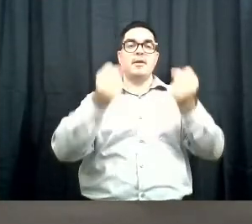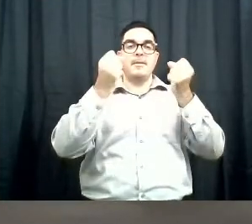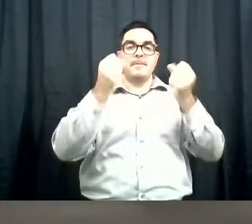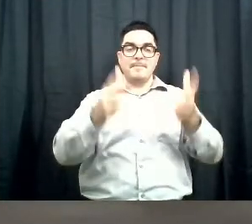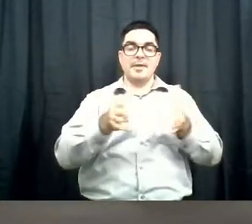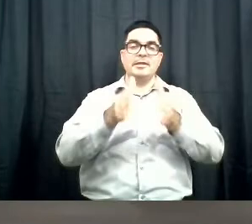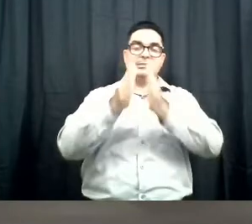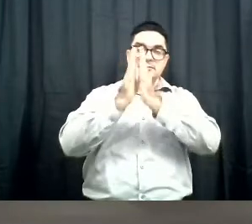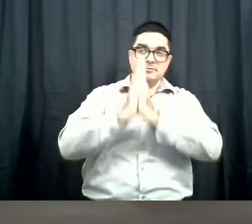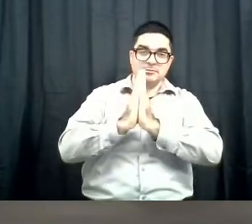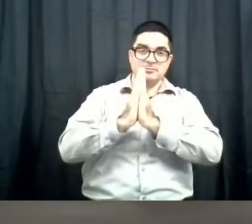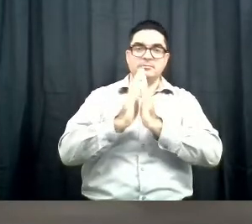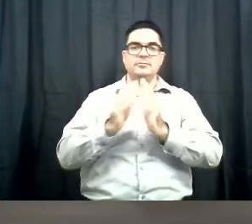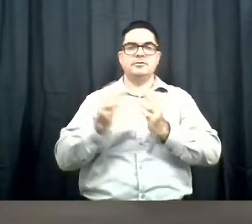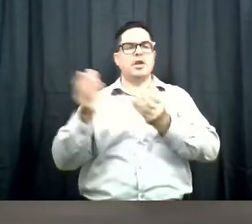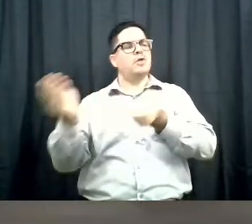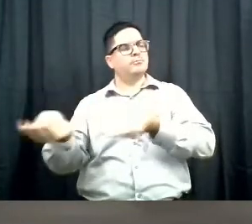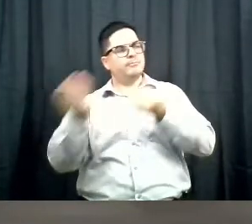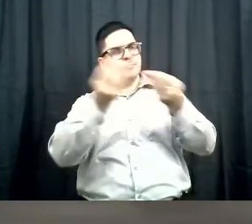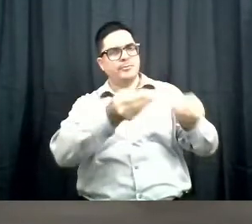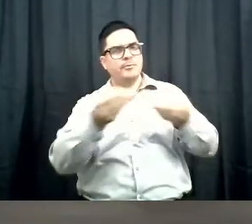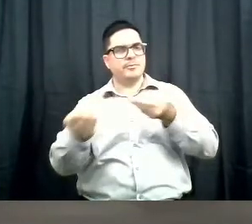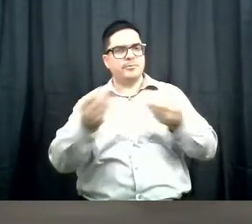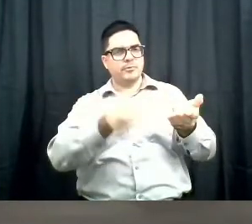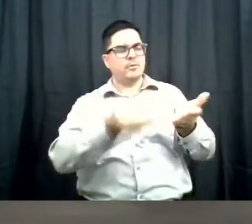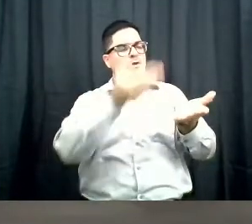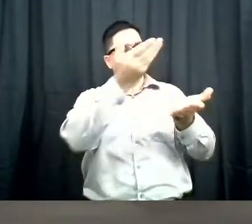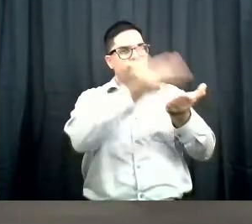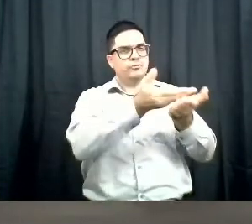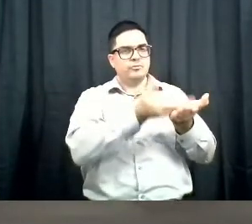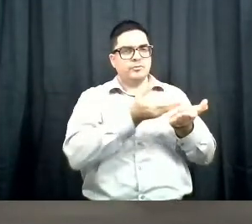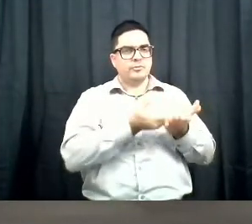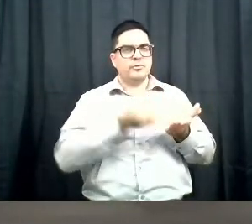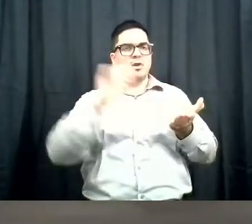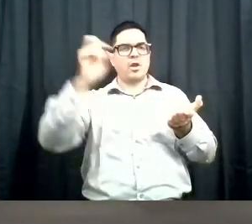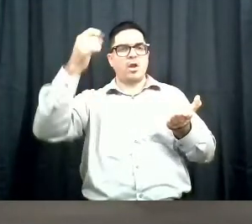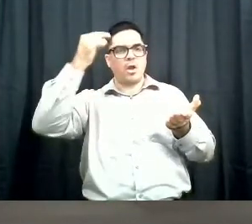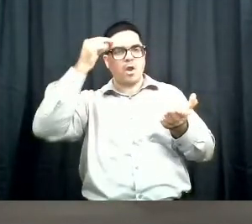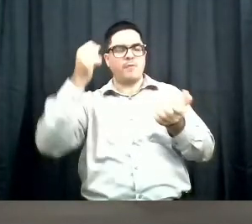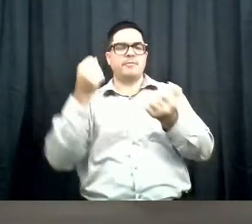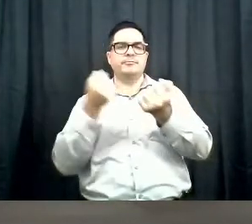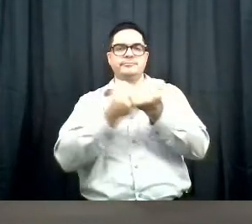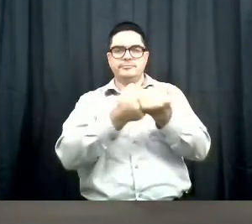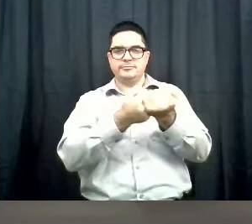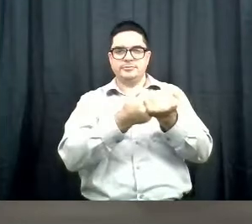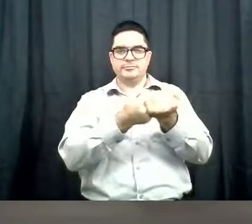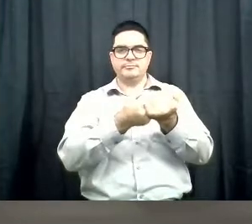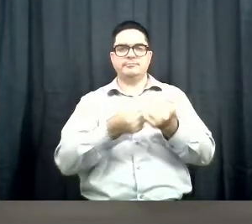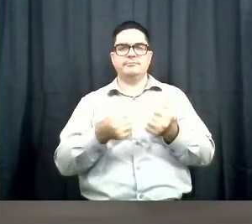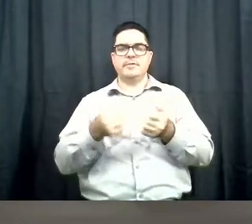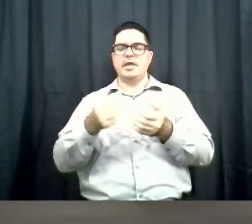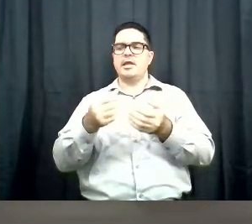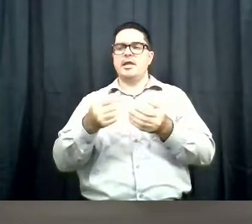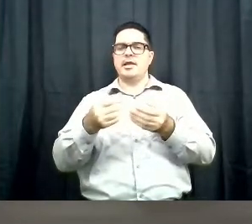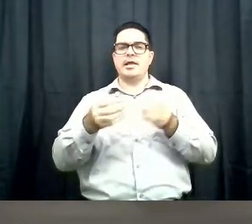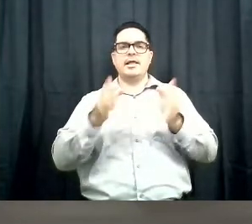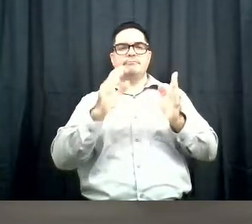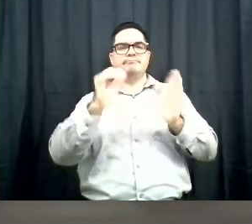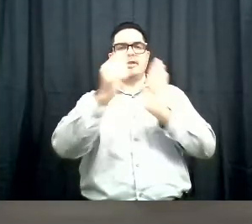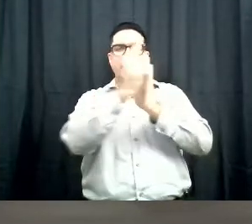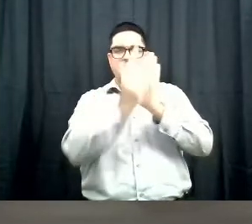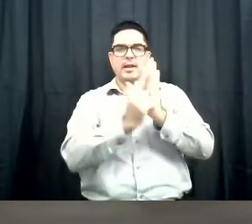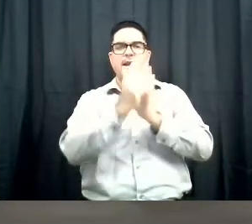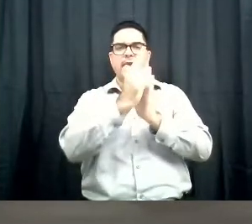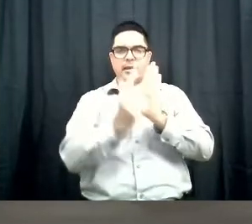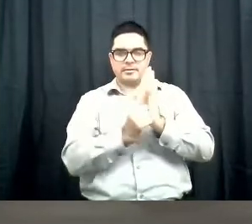provided thousands of documents to support the government's conclusion that these acts represent billions of dollars in savings. As you know, the government has even